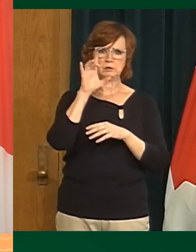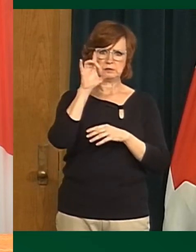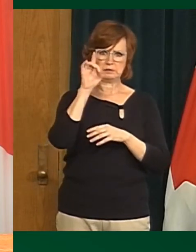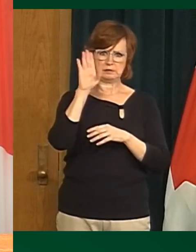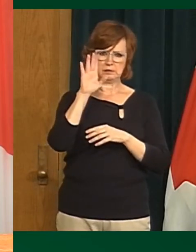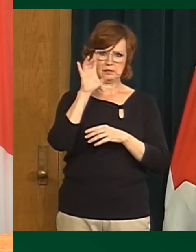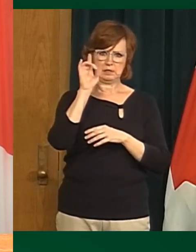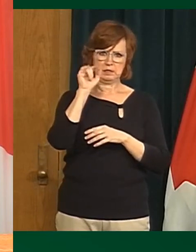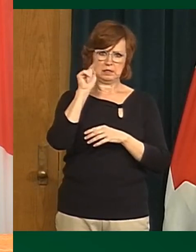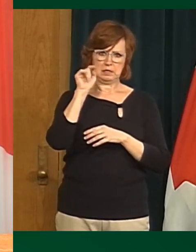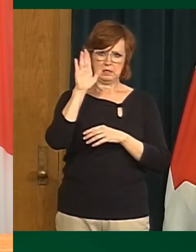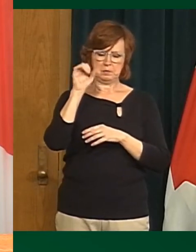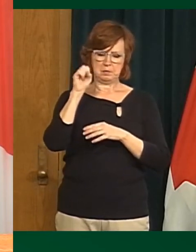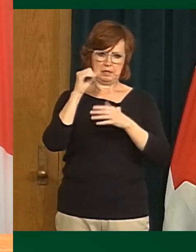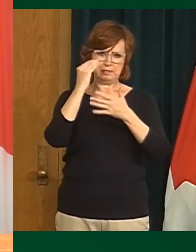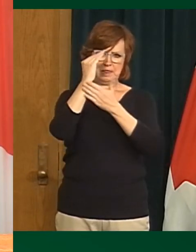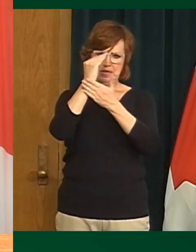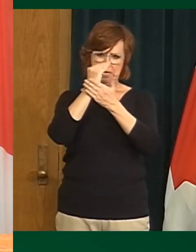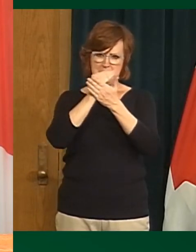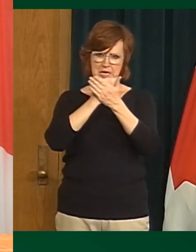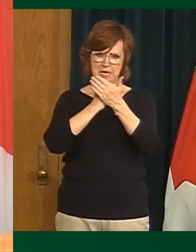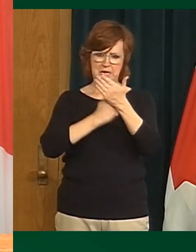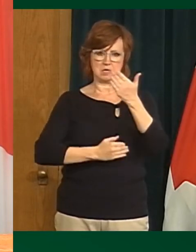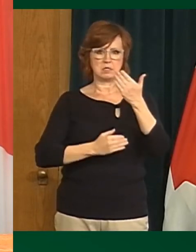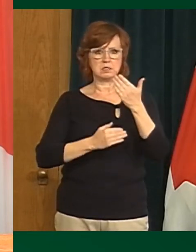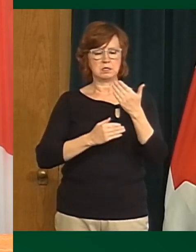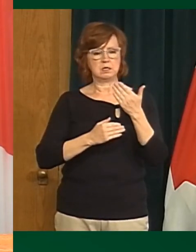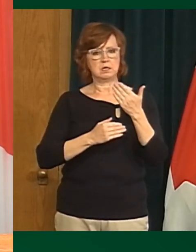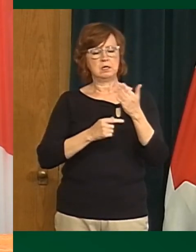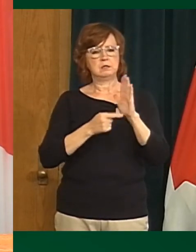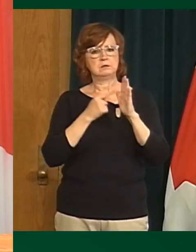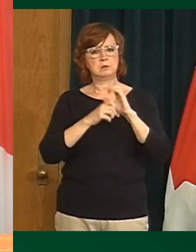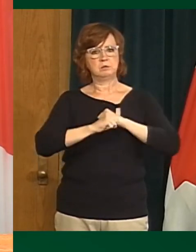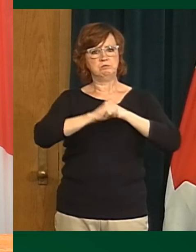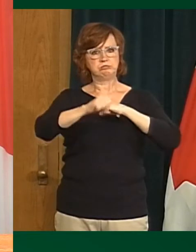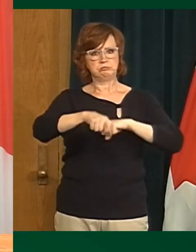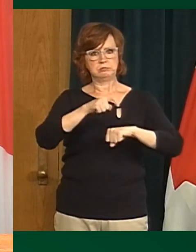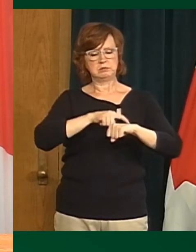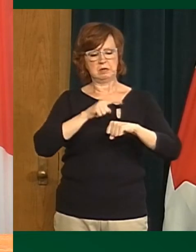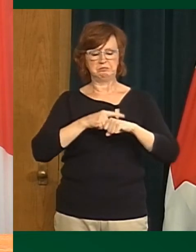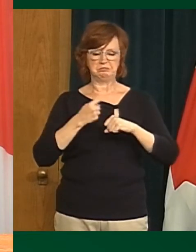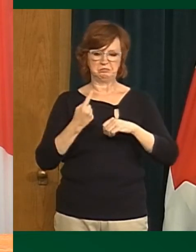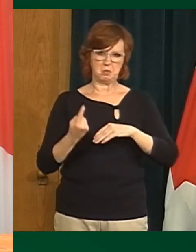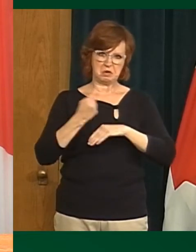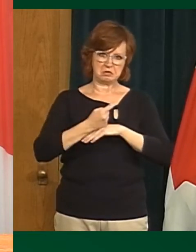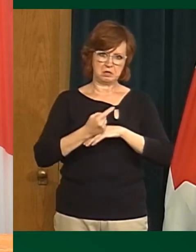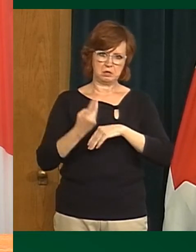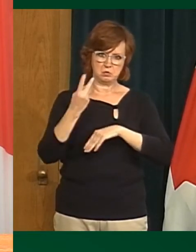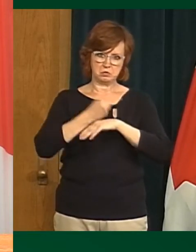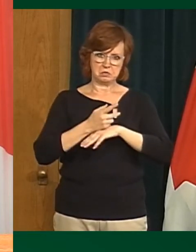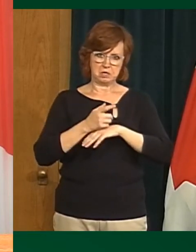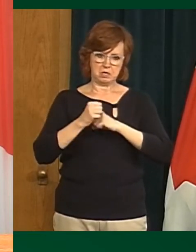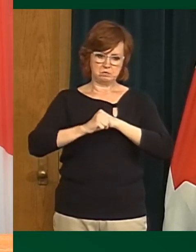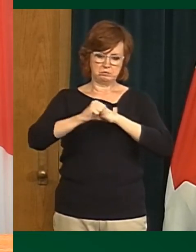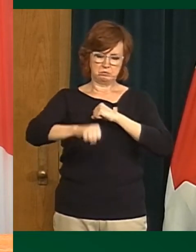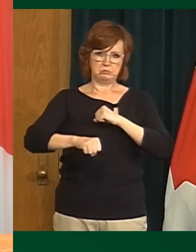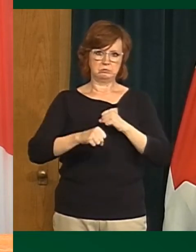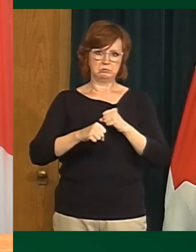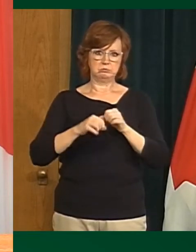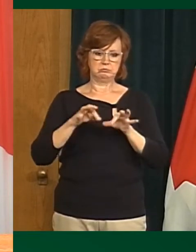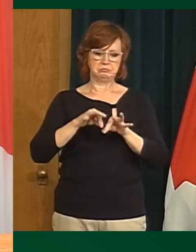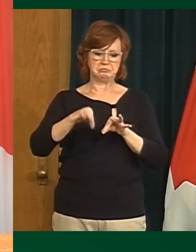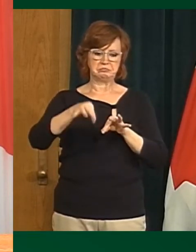forwards, as the case numbers increase, there will be a 1 to 2 day lag. But at least then in that case, we will have